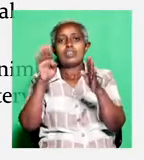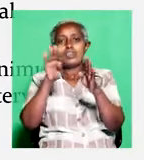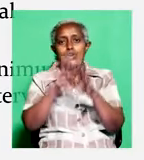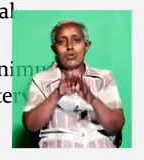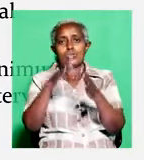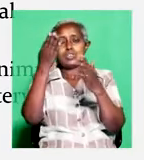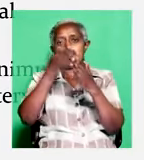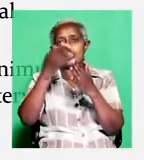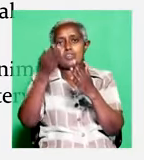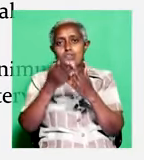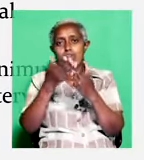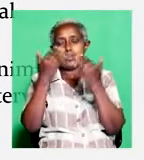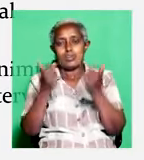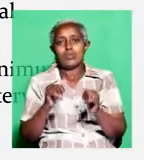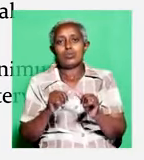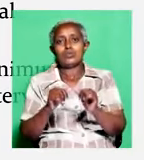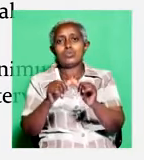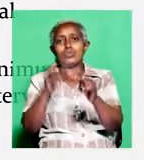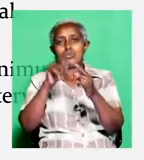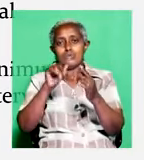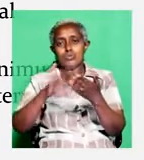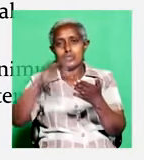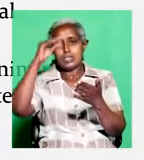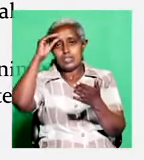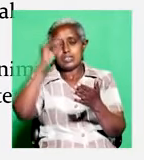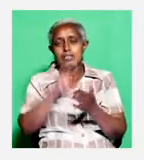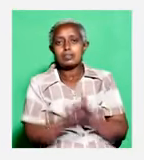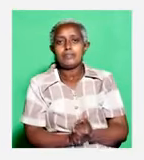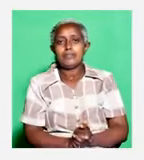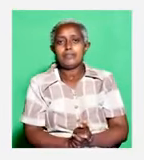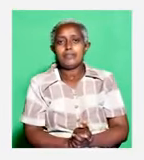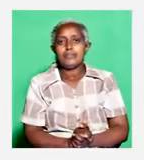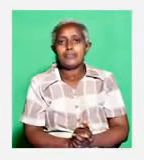interval. So now let's continue to the lesson.